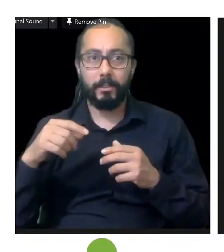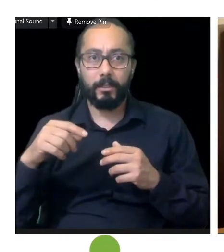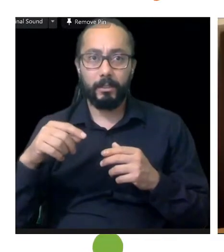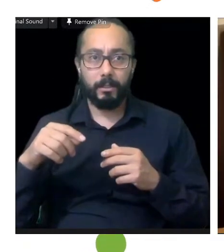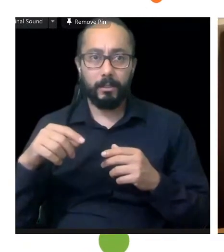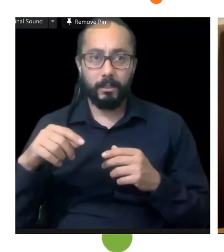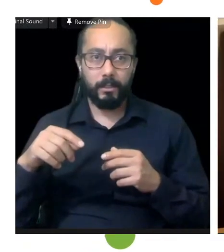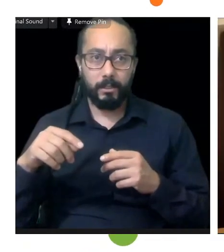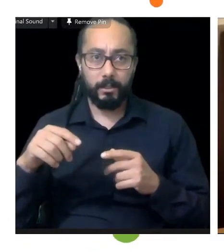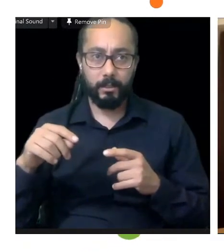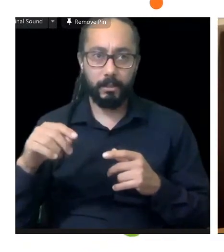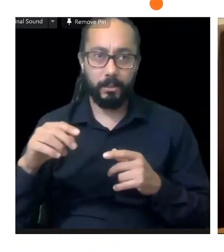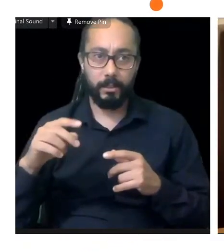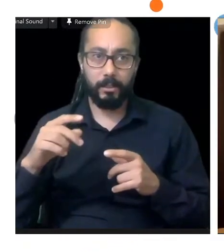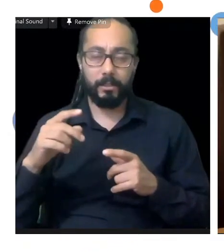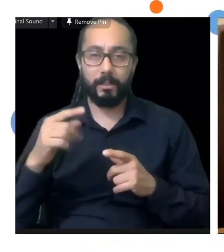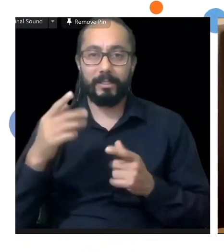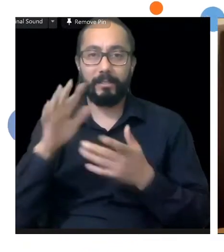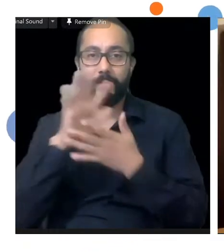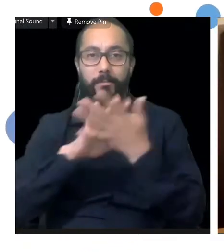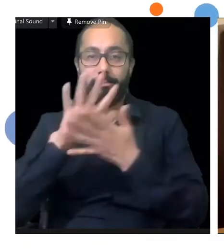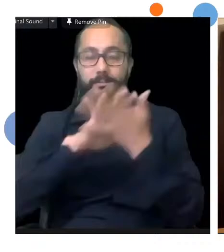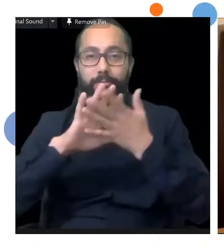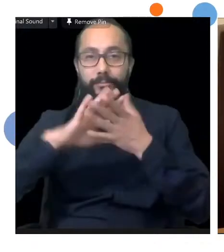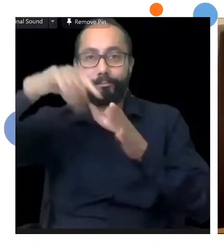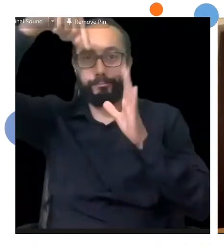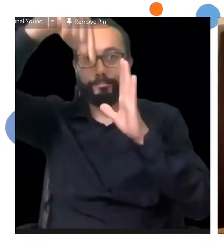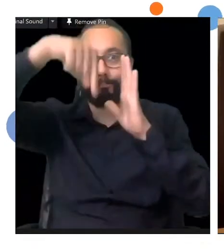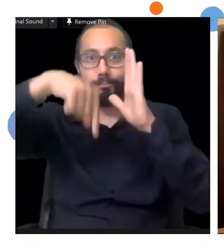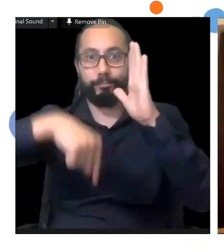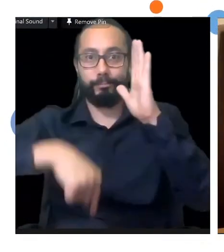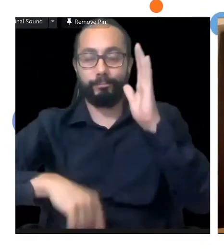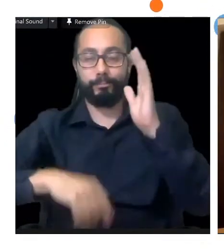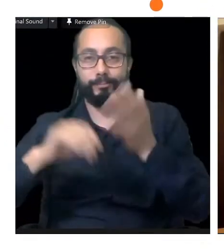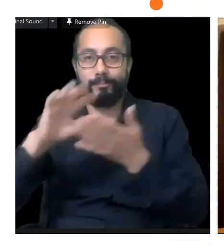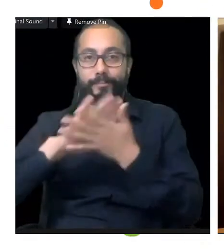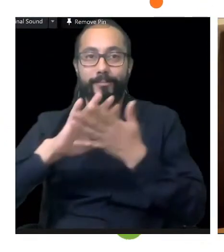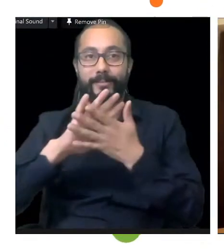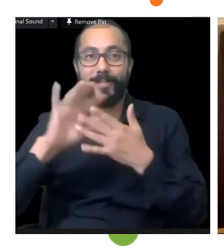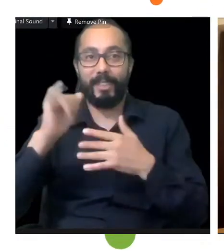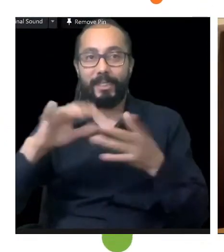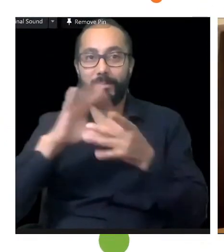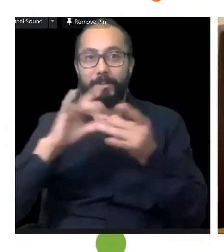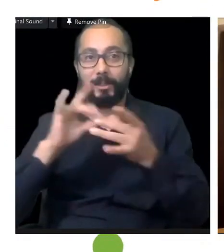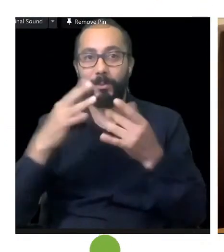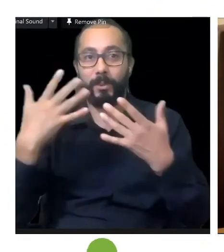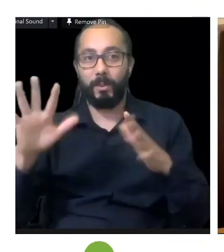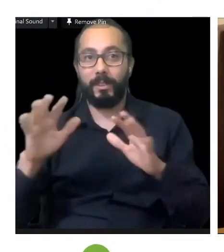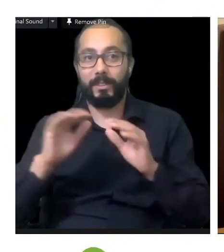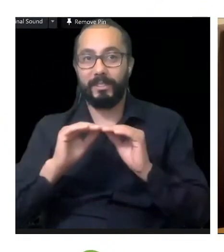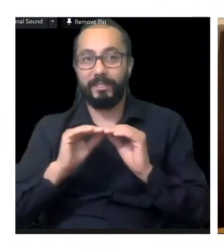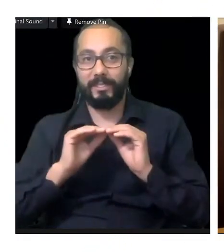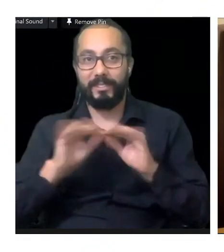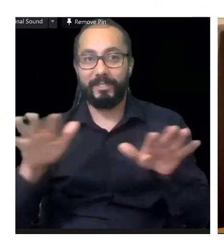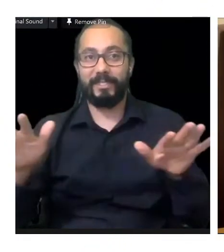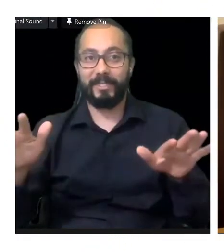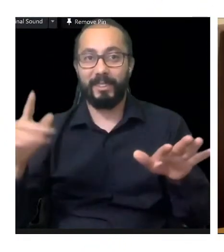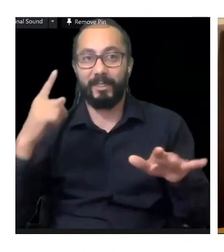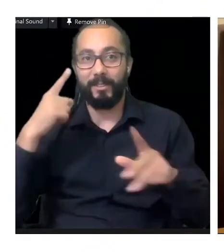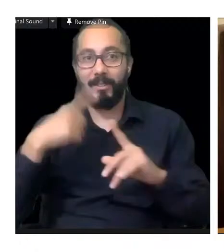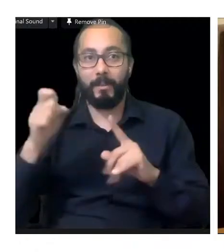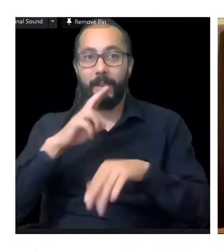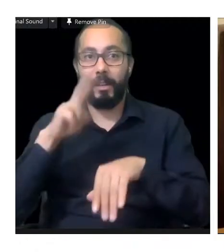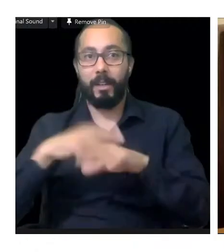It sounds a little like you're at the bottom of a large well, which I suspect is not the message we want to be sending right now from the National Arts Centre. So